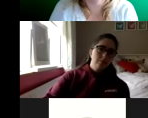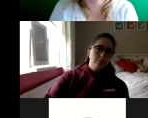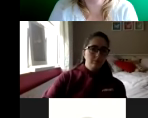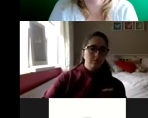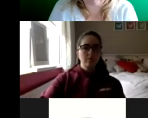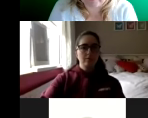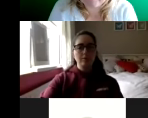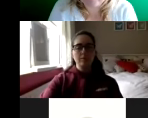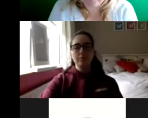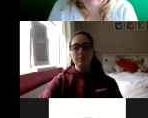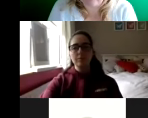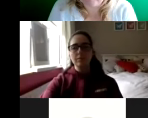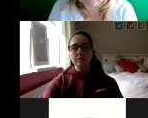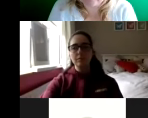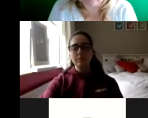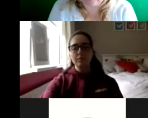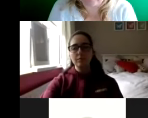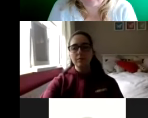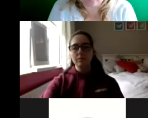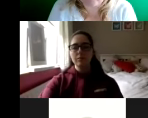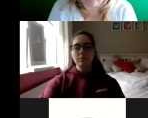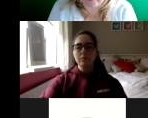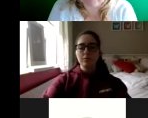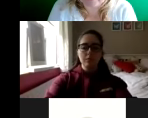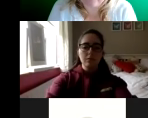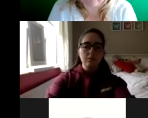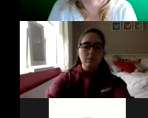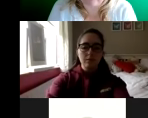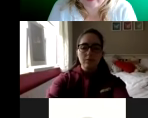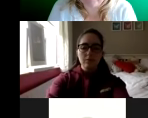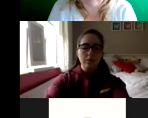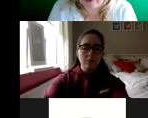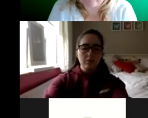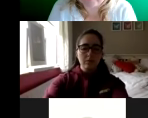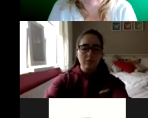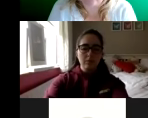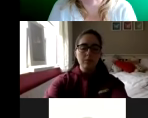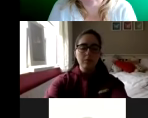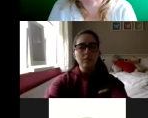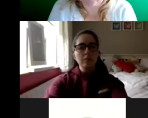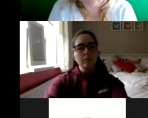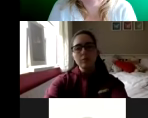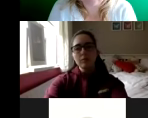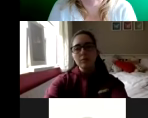Okay, so a frame is, they talk about frames as having a frame of reference for